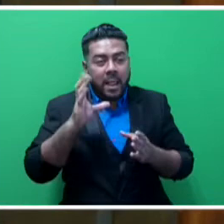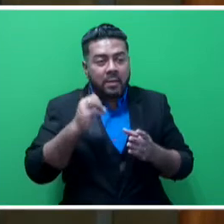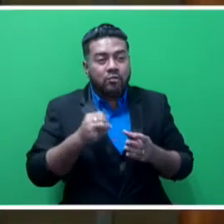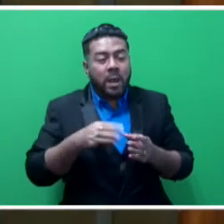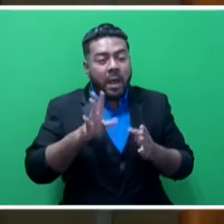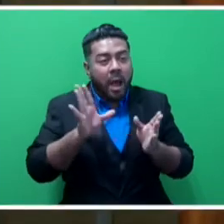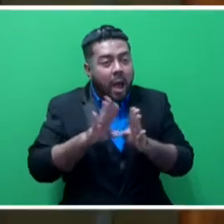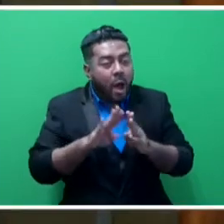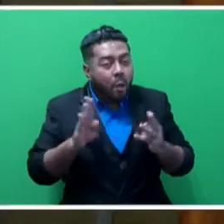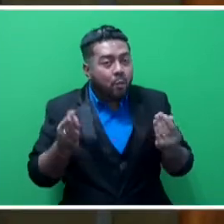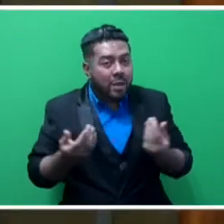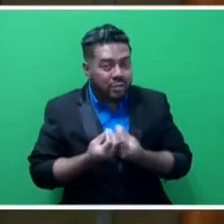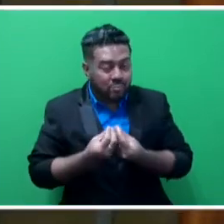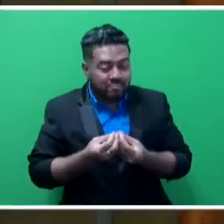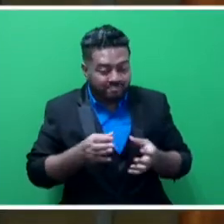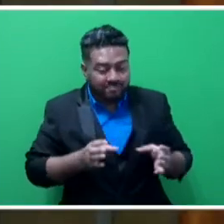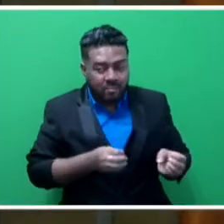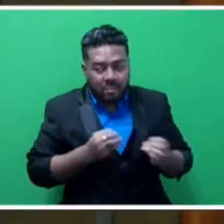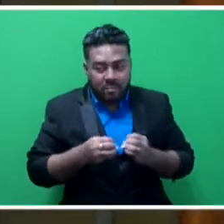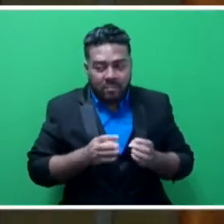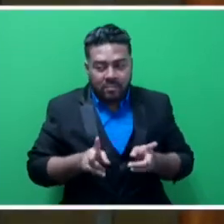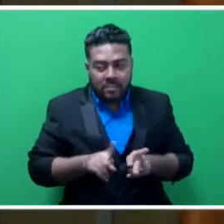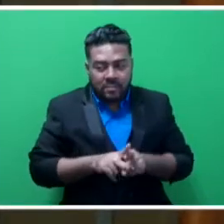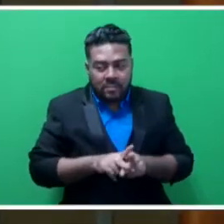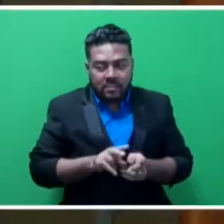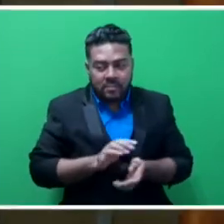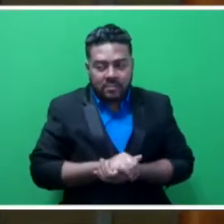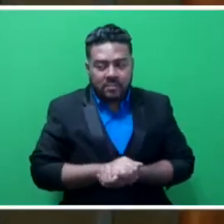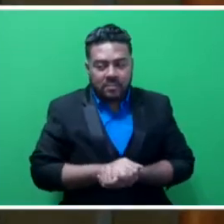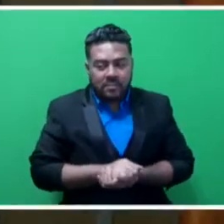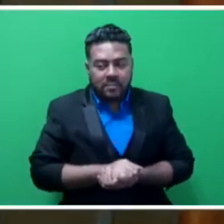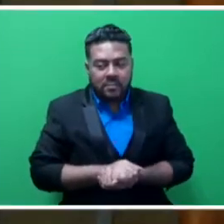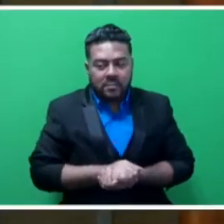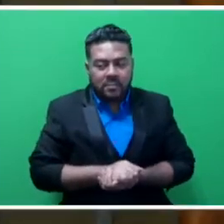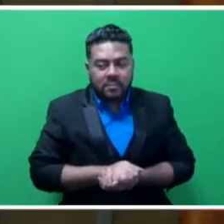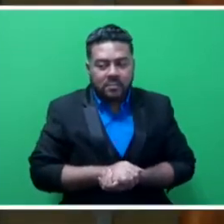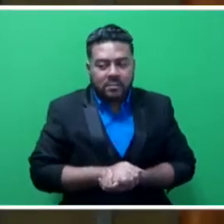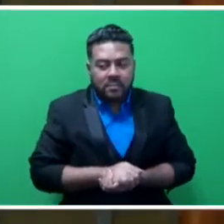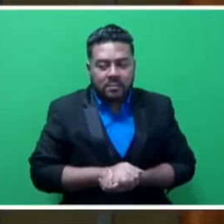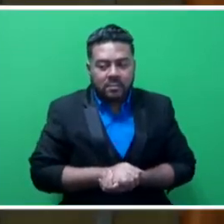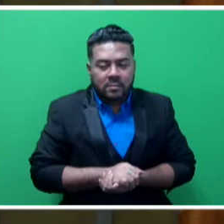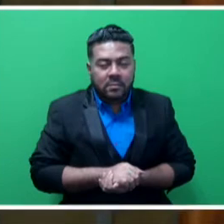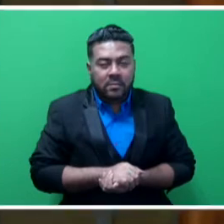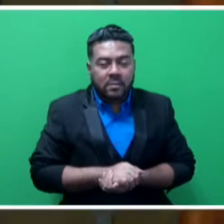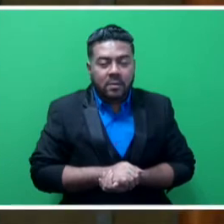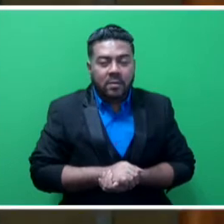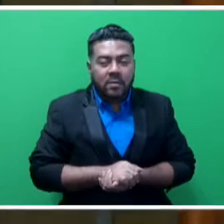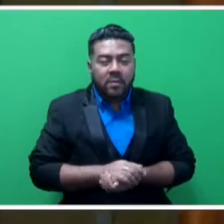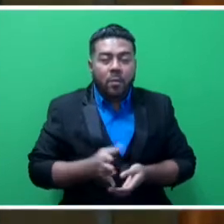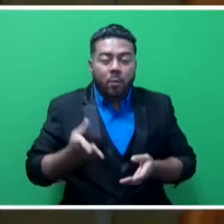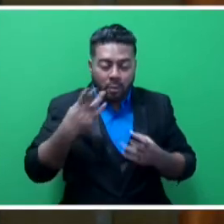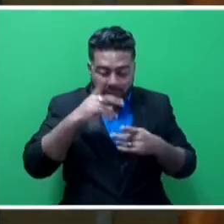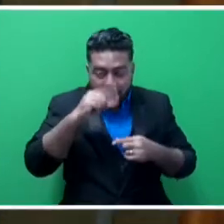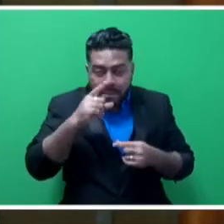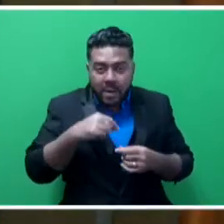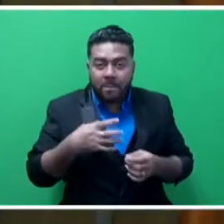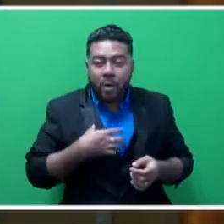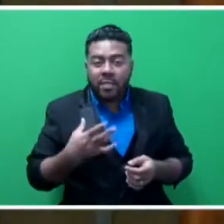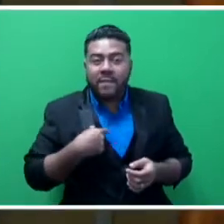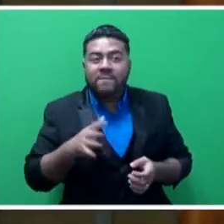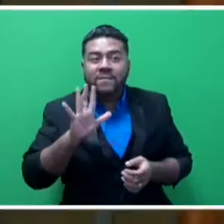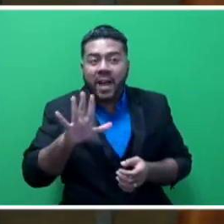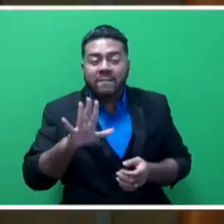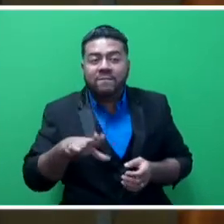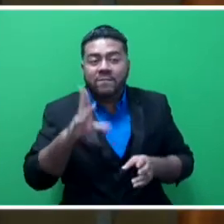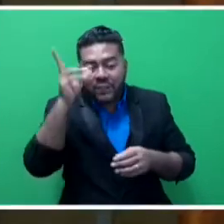2015. The strengthening of our bilateral relations with Australia has enabled more than 500